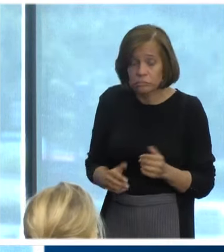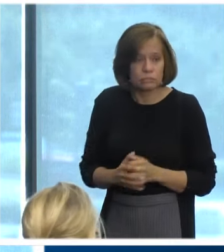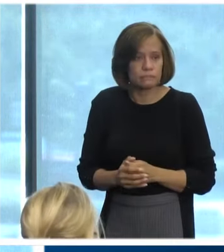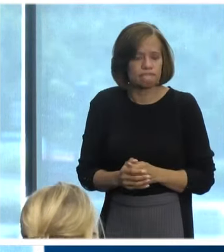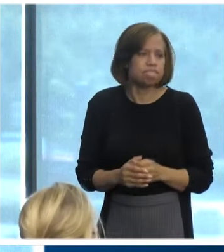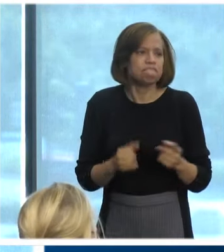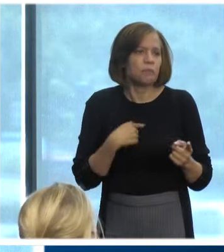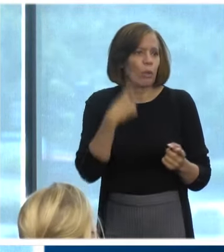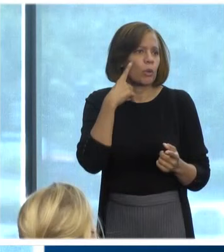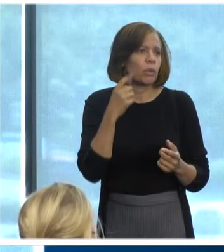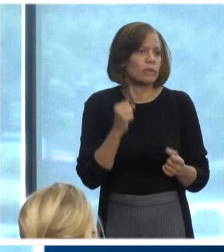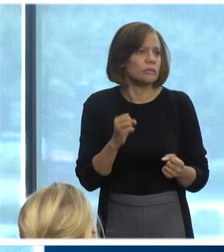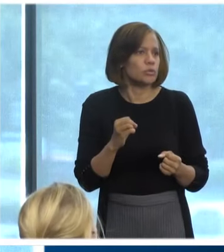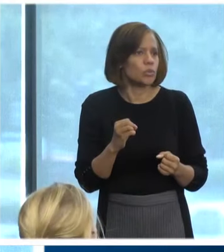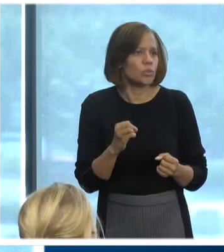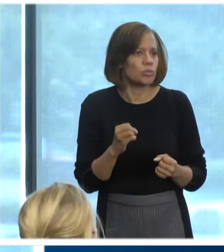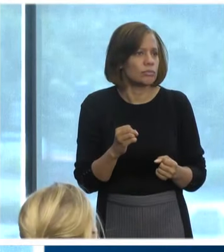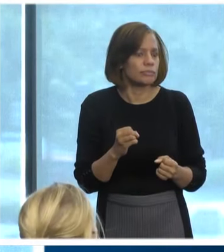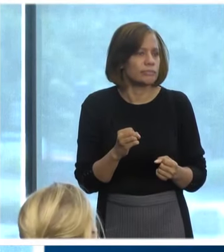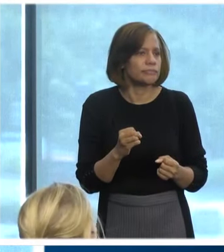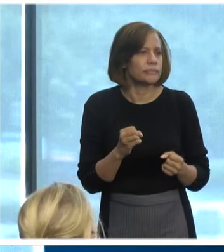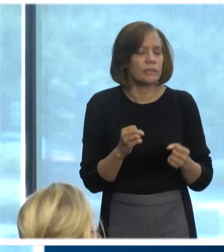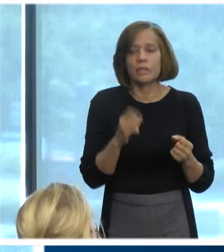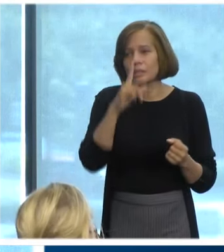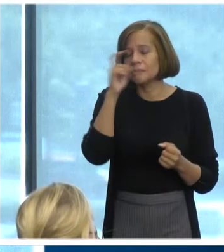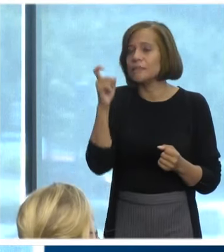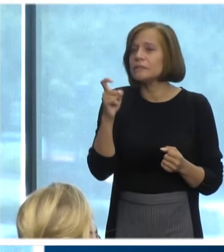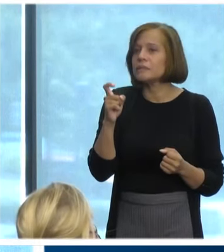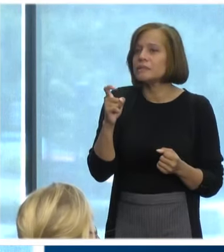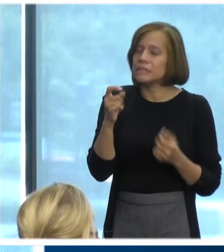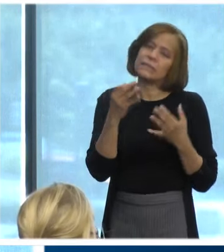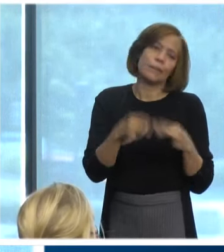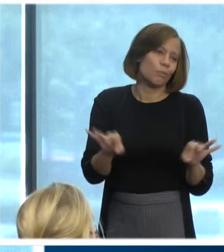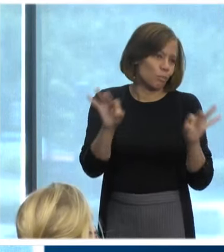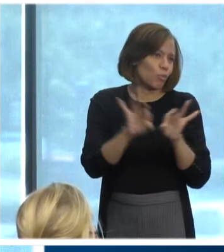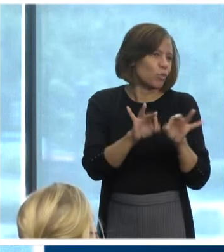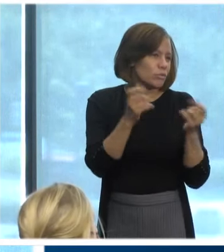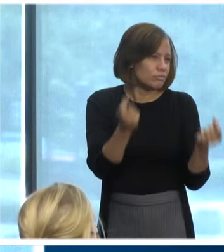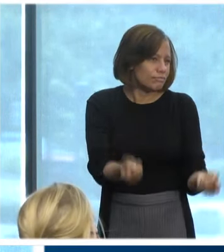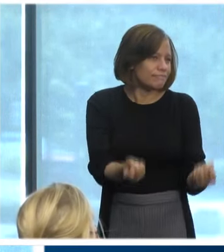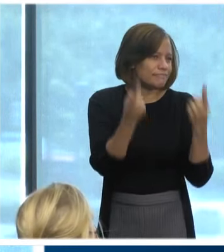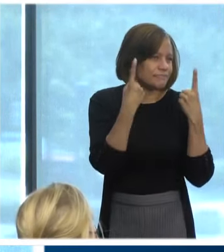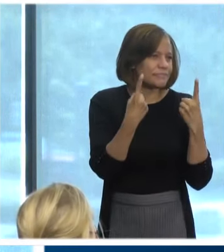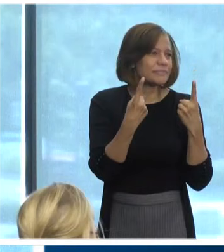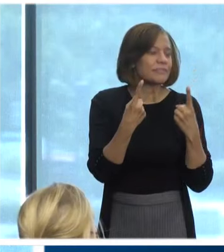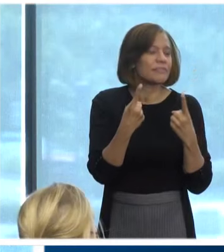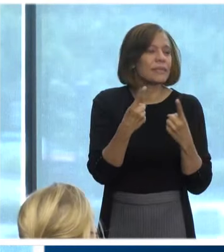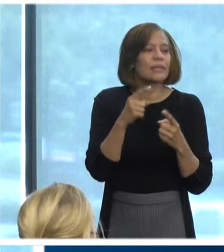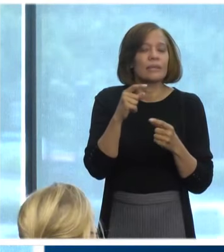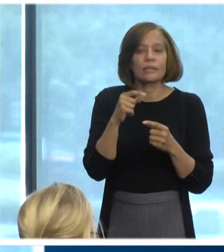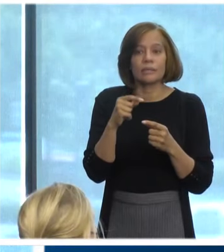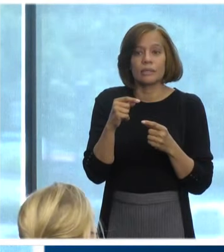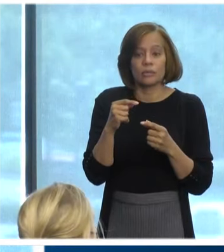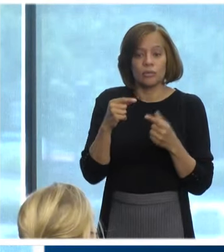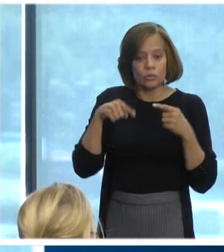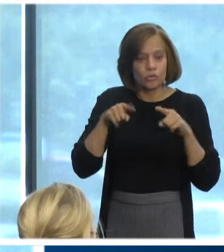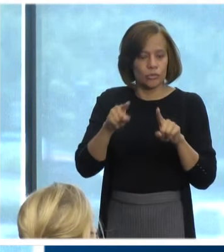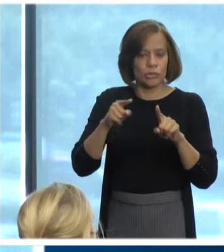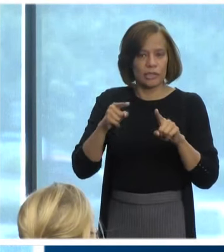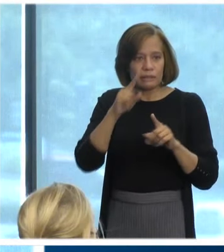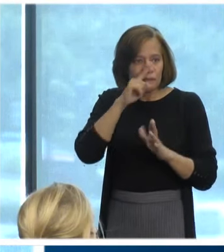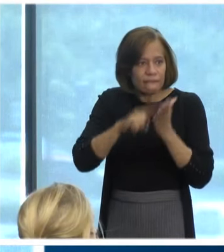believe so, because and for the simple fact that, and it's important to understand that in the course of these investigations,